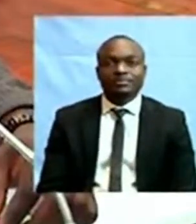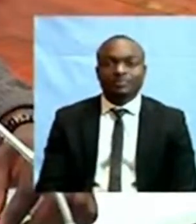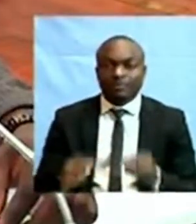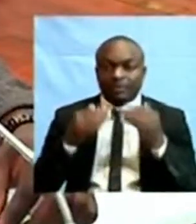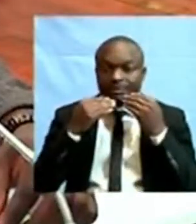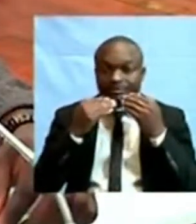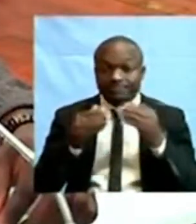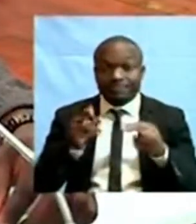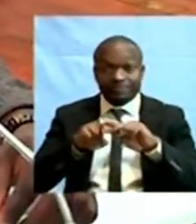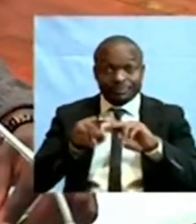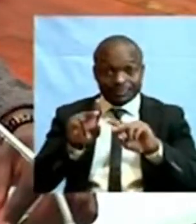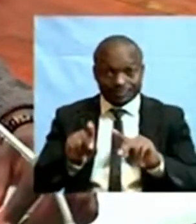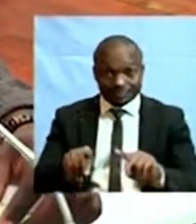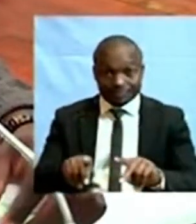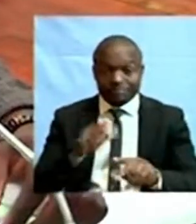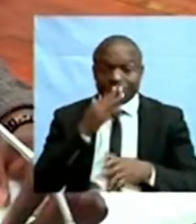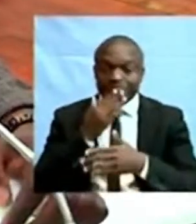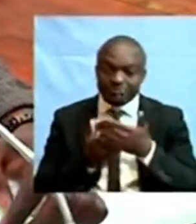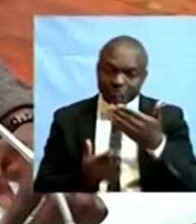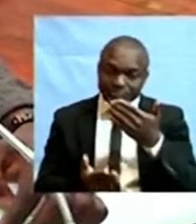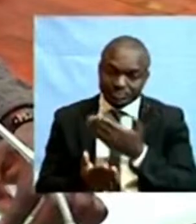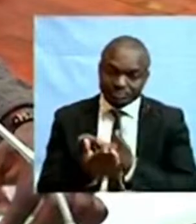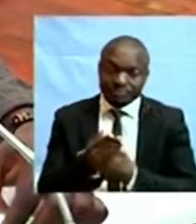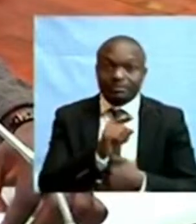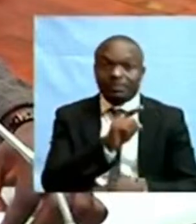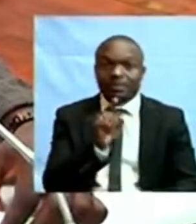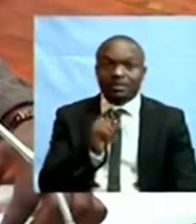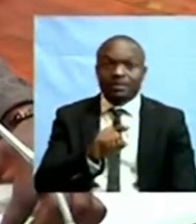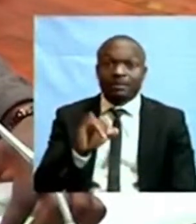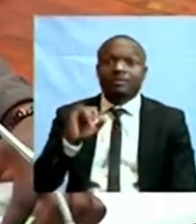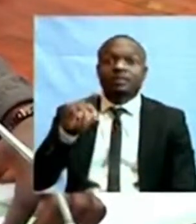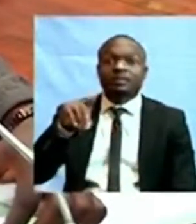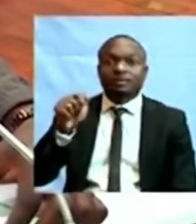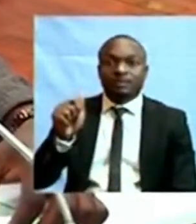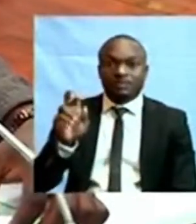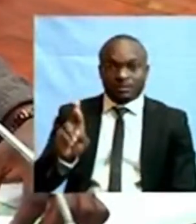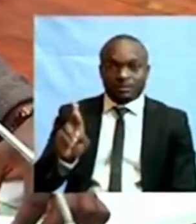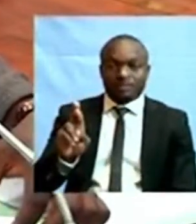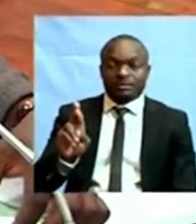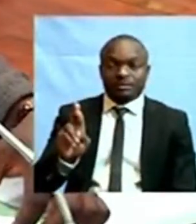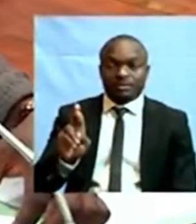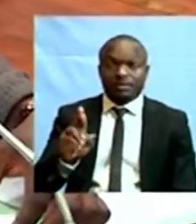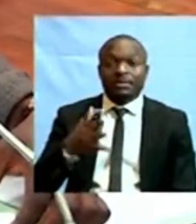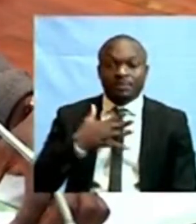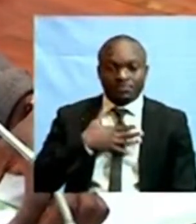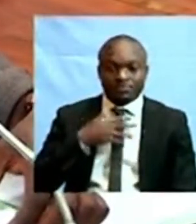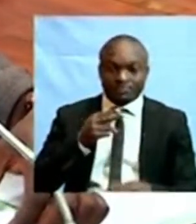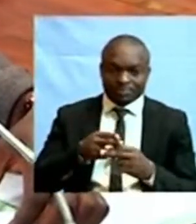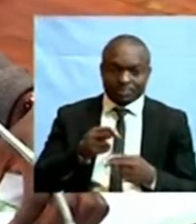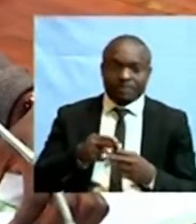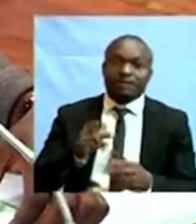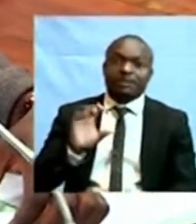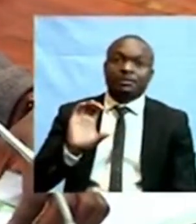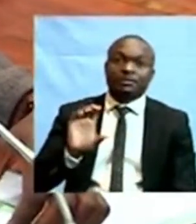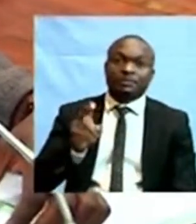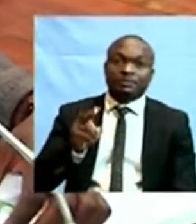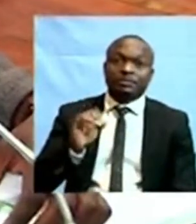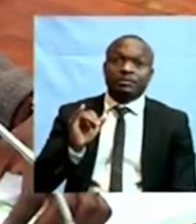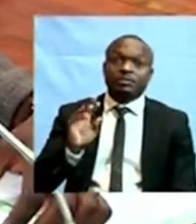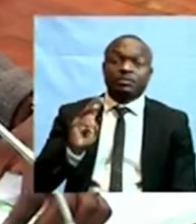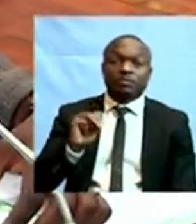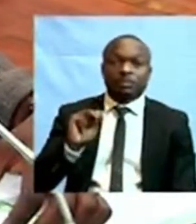Thank you, Chair. Good morning, ZIPA. My name is Fanwa Chiwama from the Office of the Clerk. Thank you.